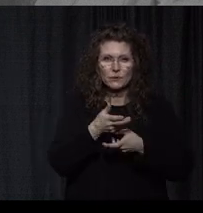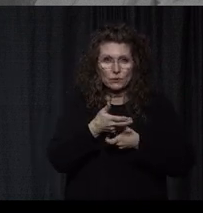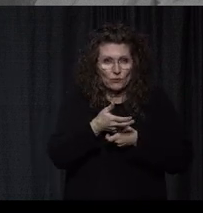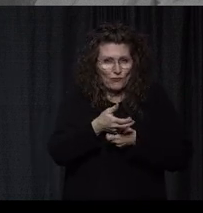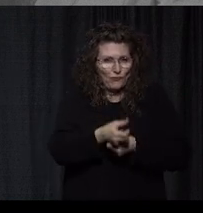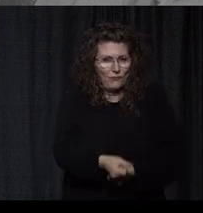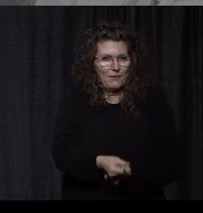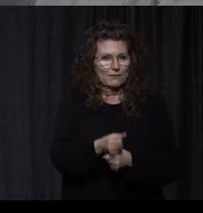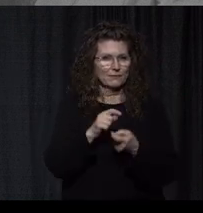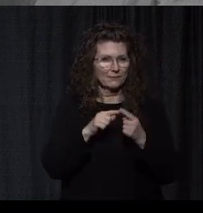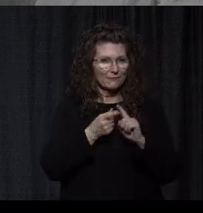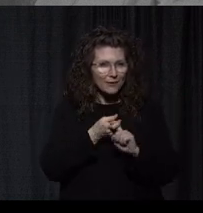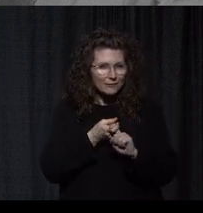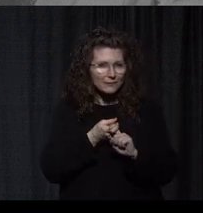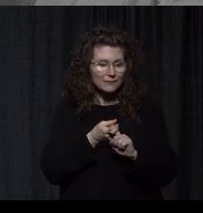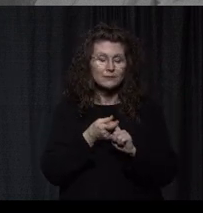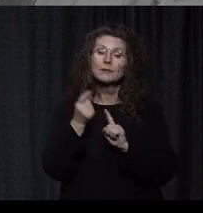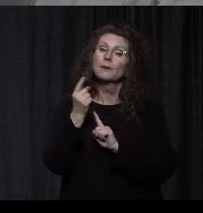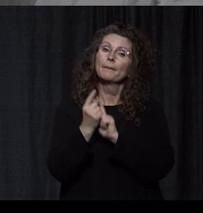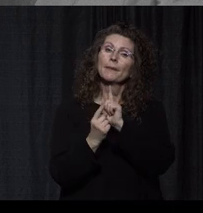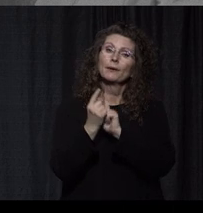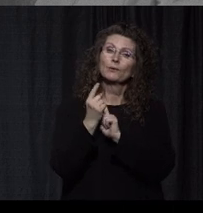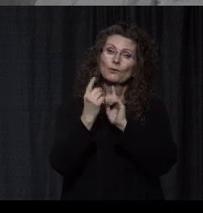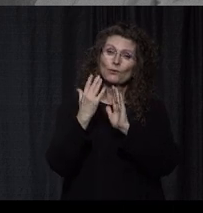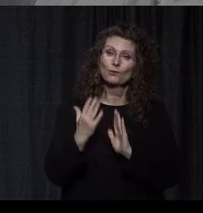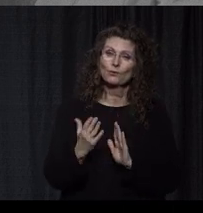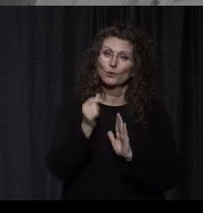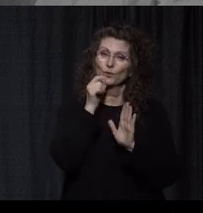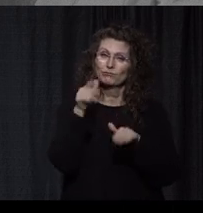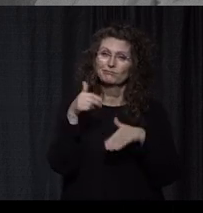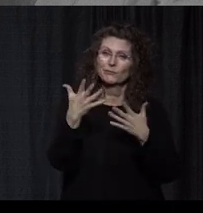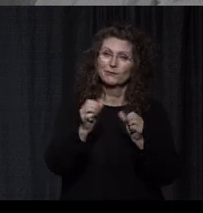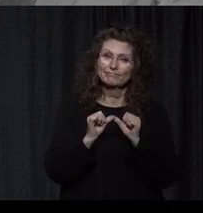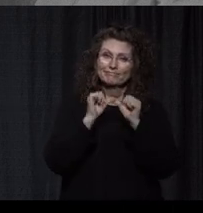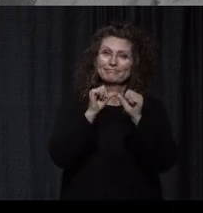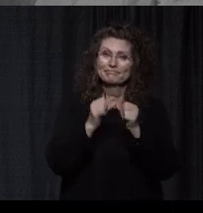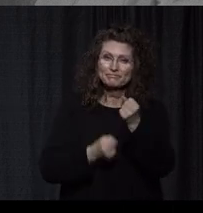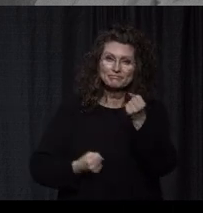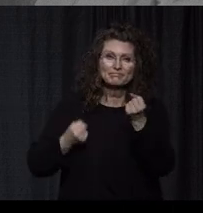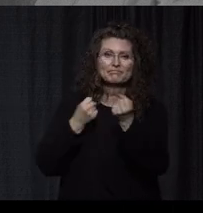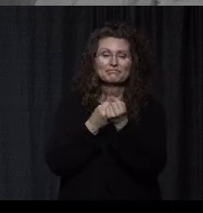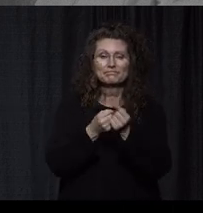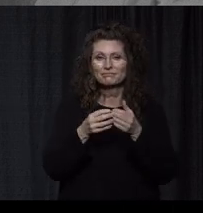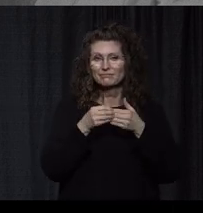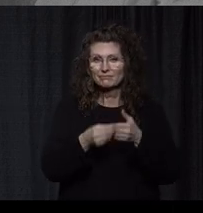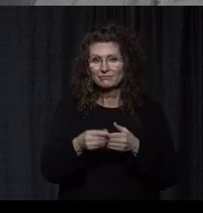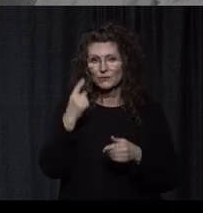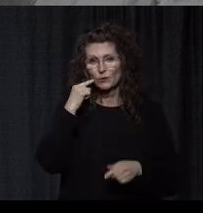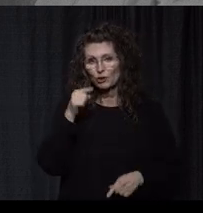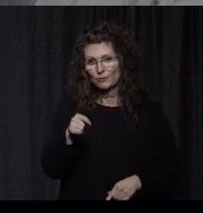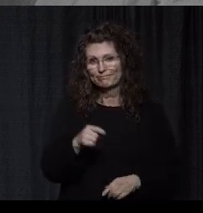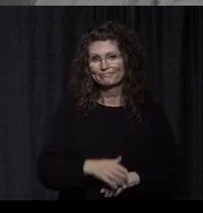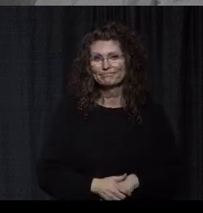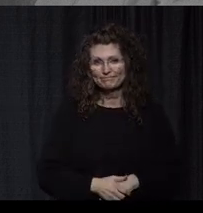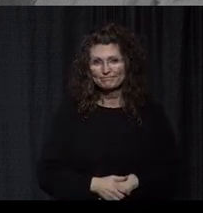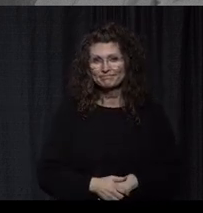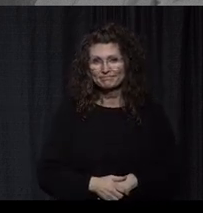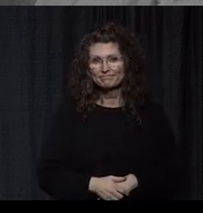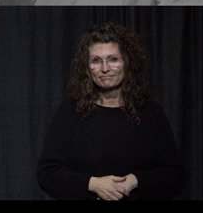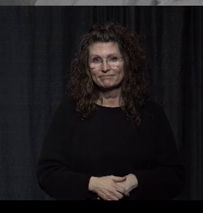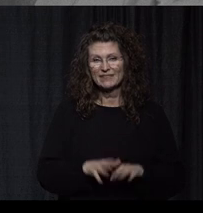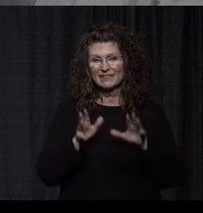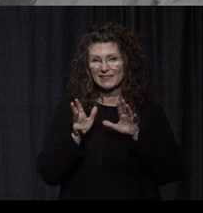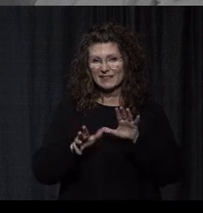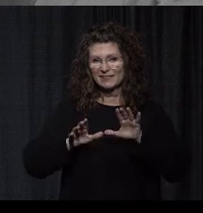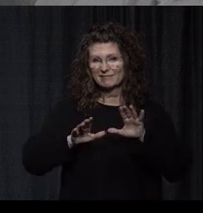and mentors who have provided ongoing support and guidance throughout her life. She